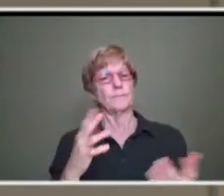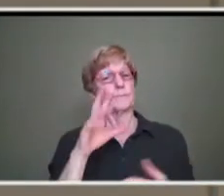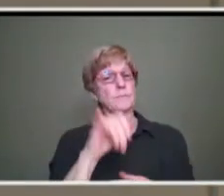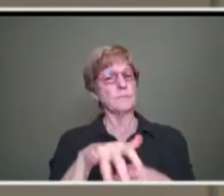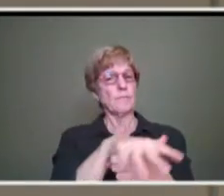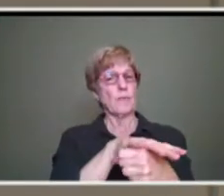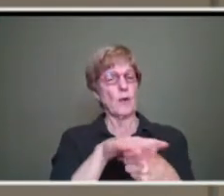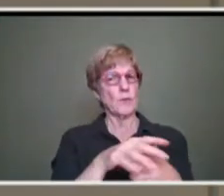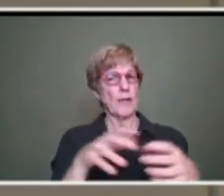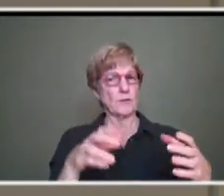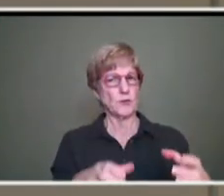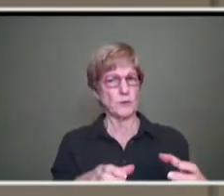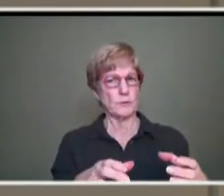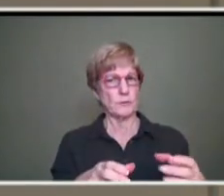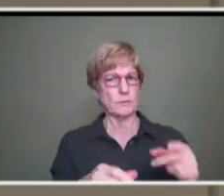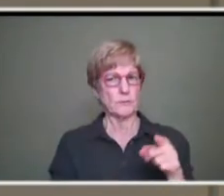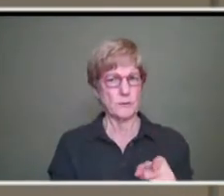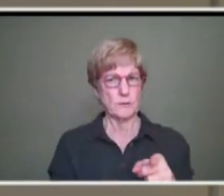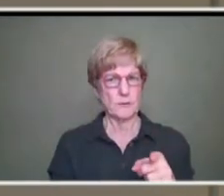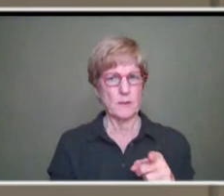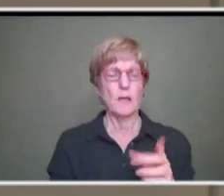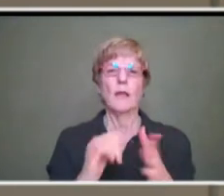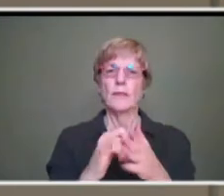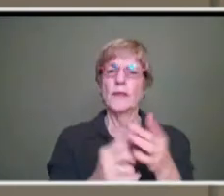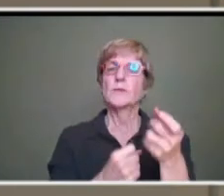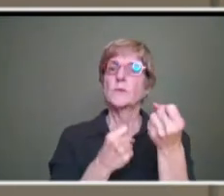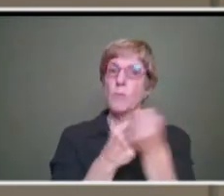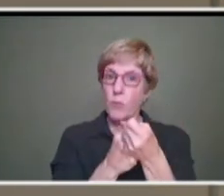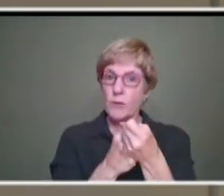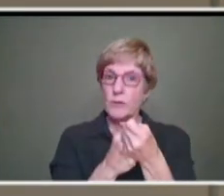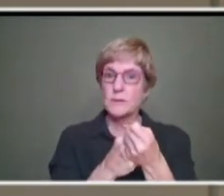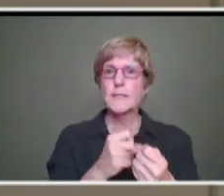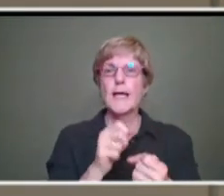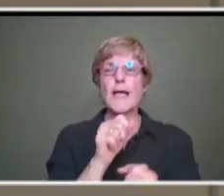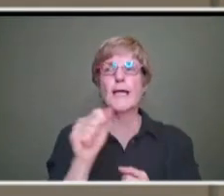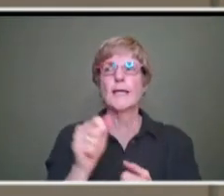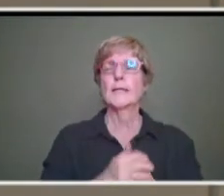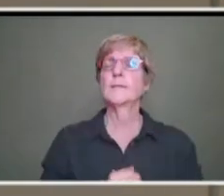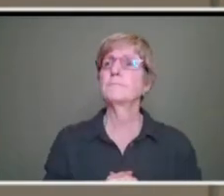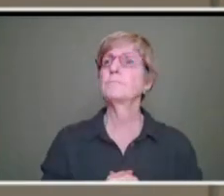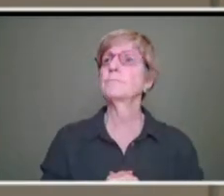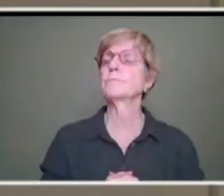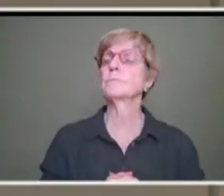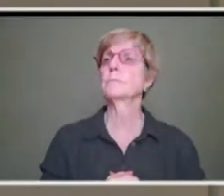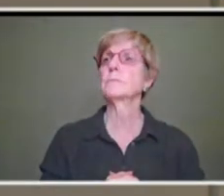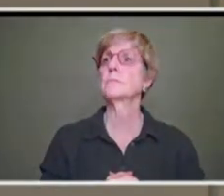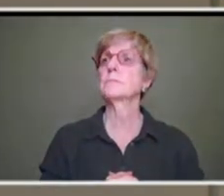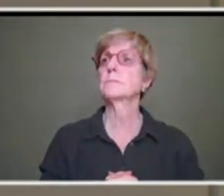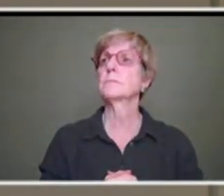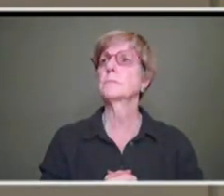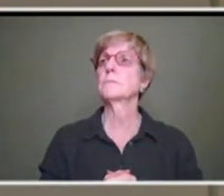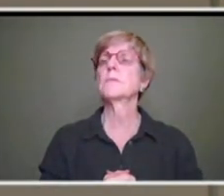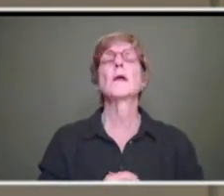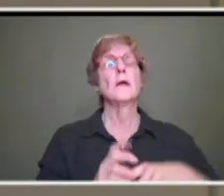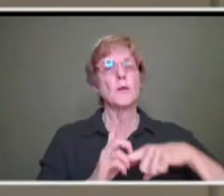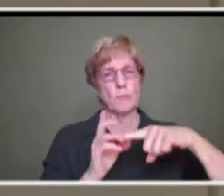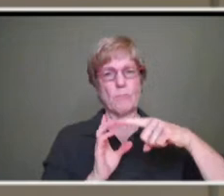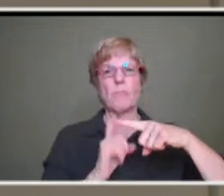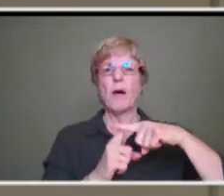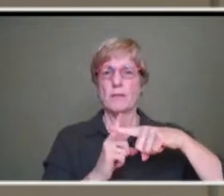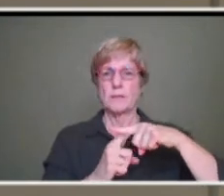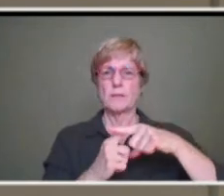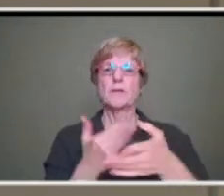is one that supports a positive neighborhood environment